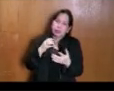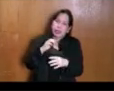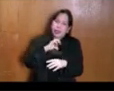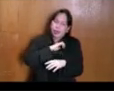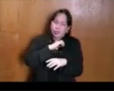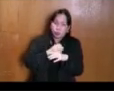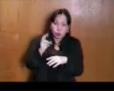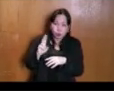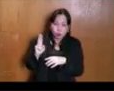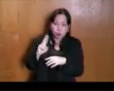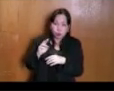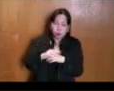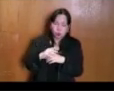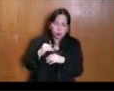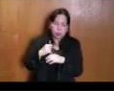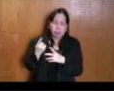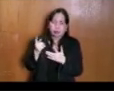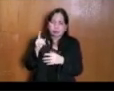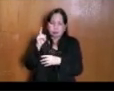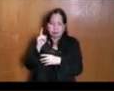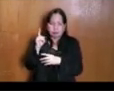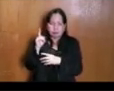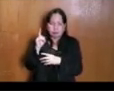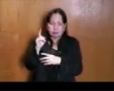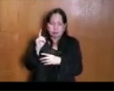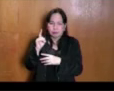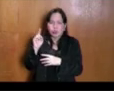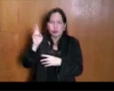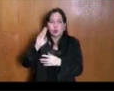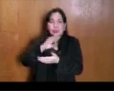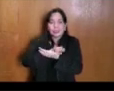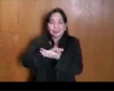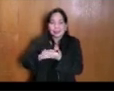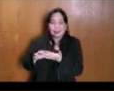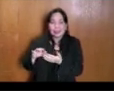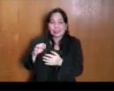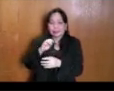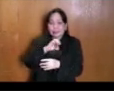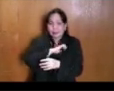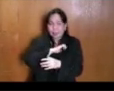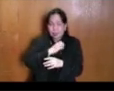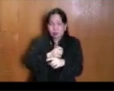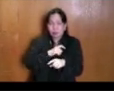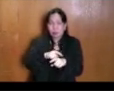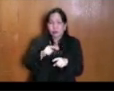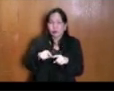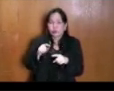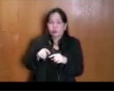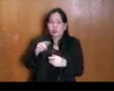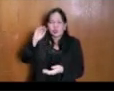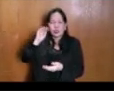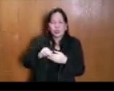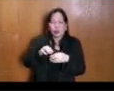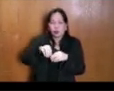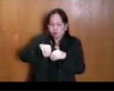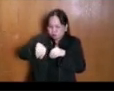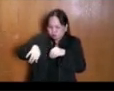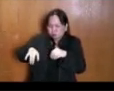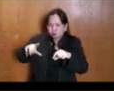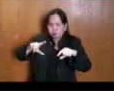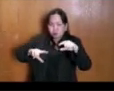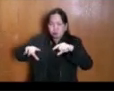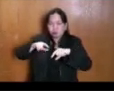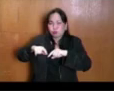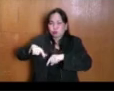consumption, improving efficiency, or switching to clean energy. It could also include reducing fertilizer use, livestock, or improving land